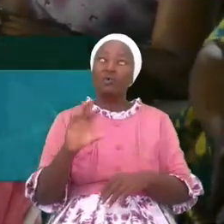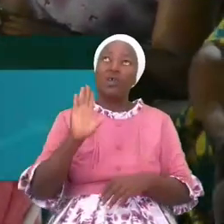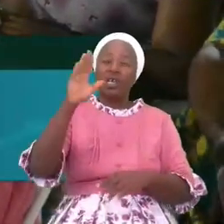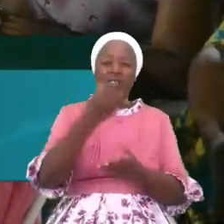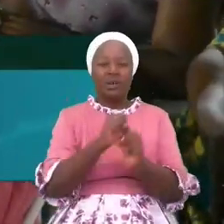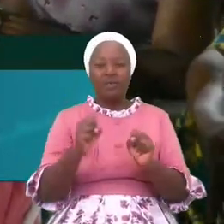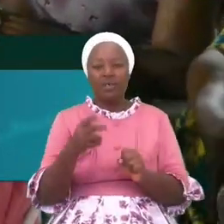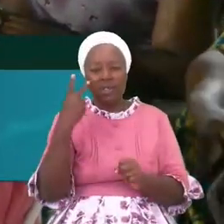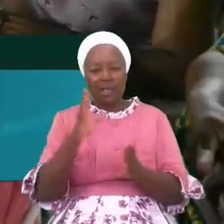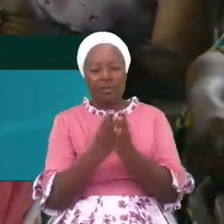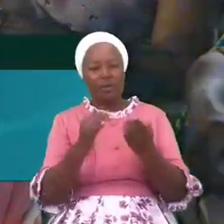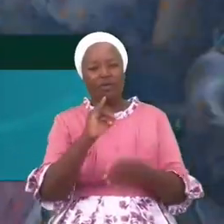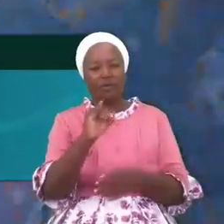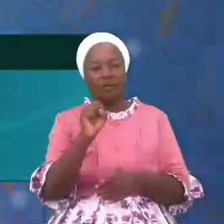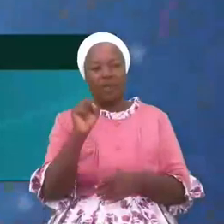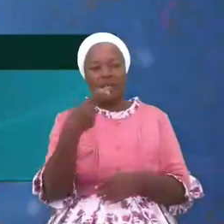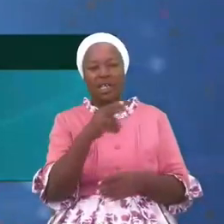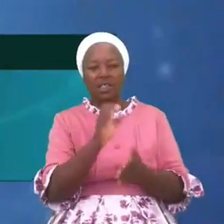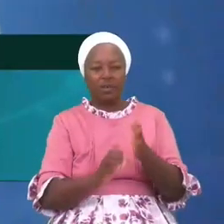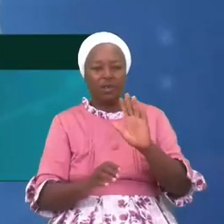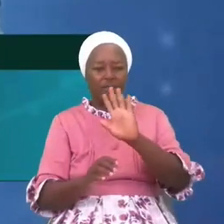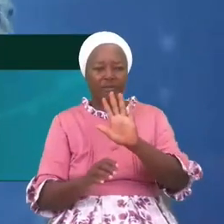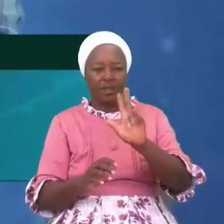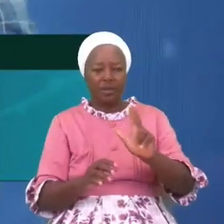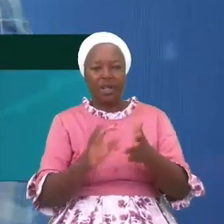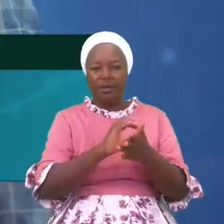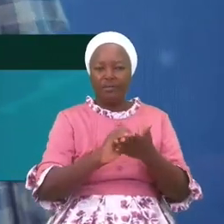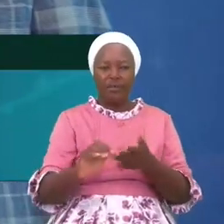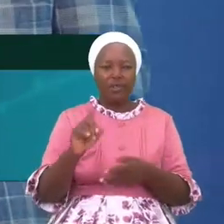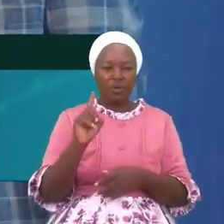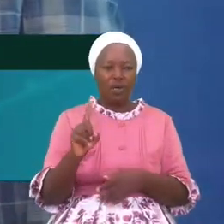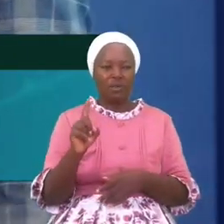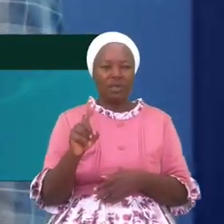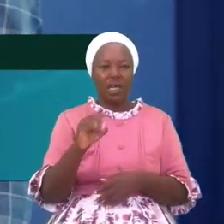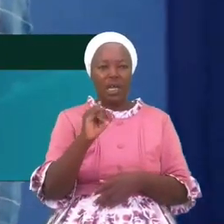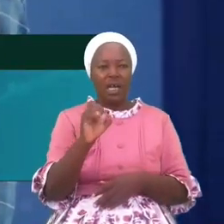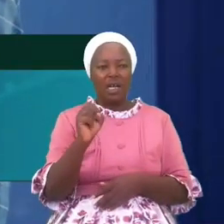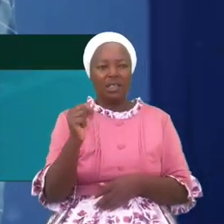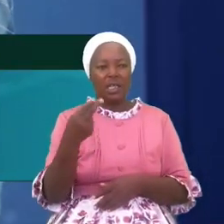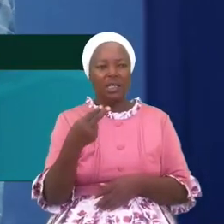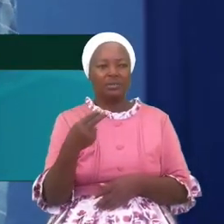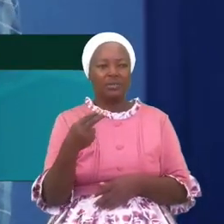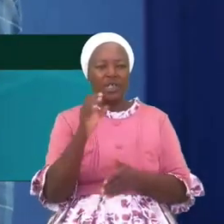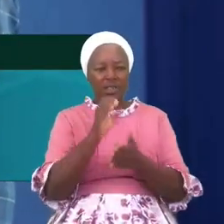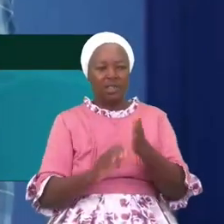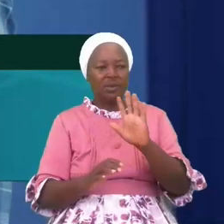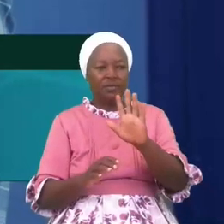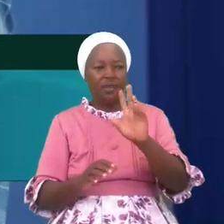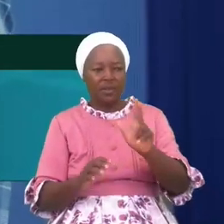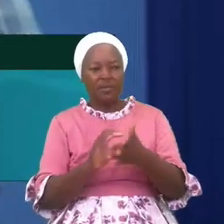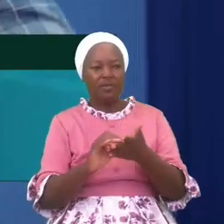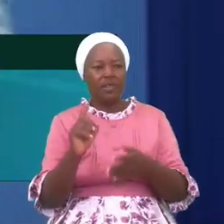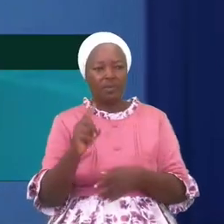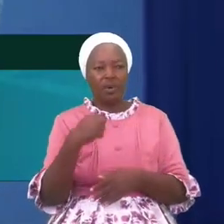and I'm reading from verse 1. Isaiah chapter 53, verse 1, who has believed our